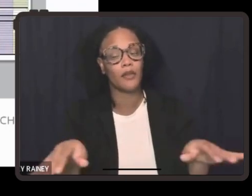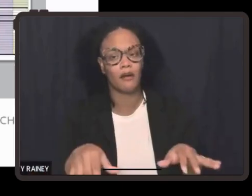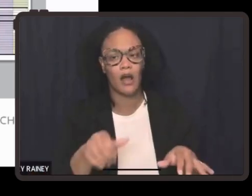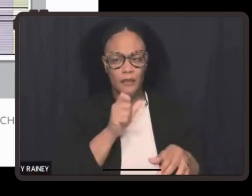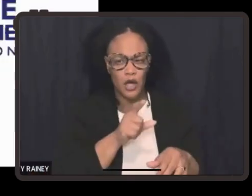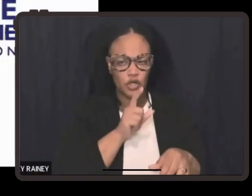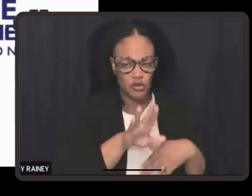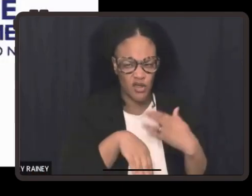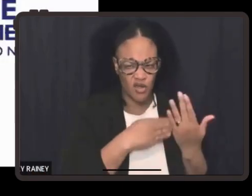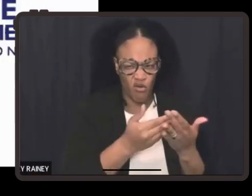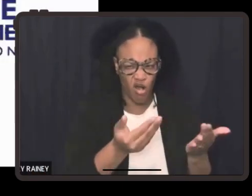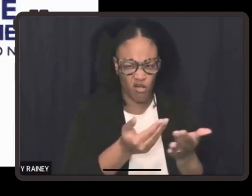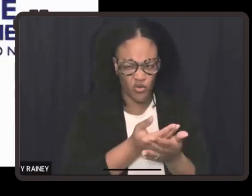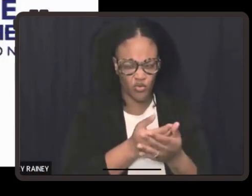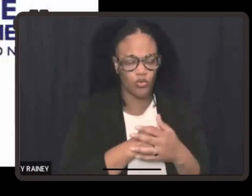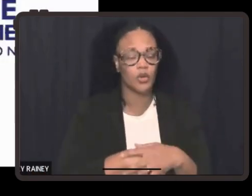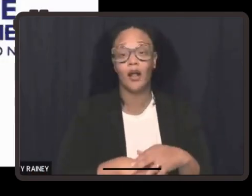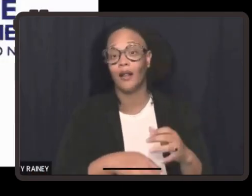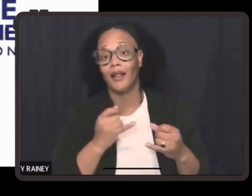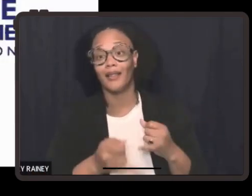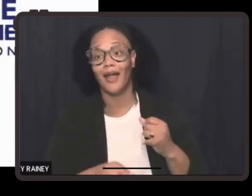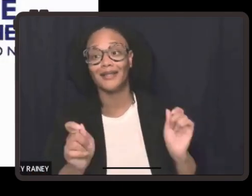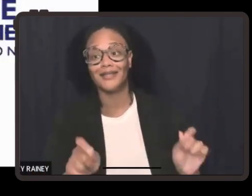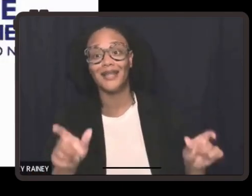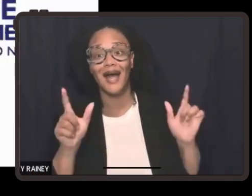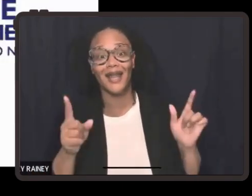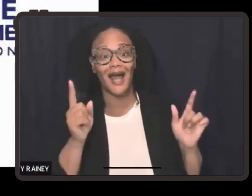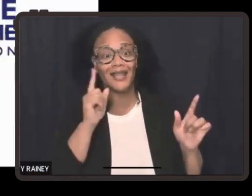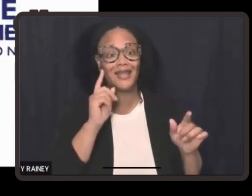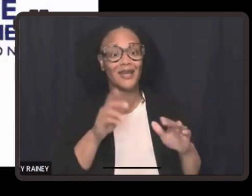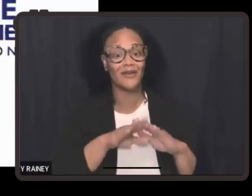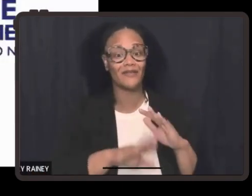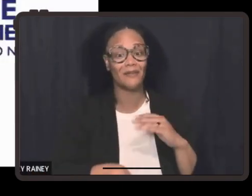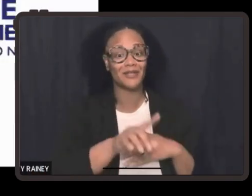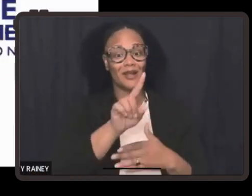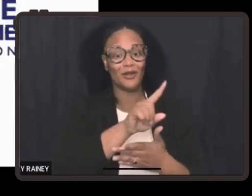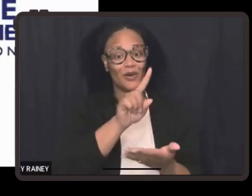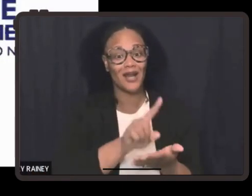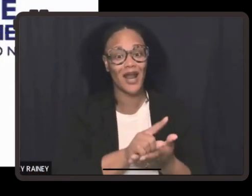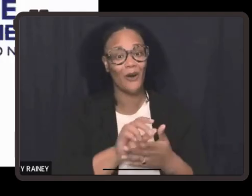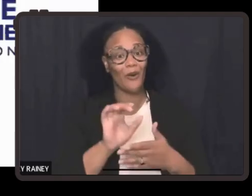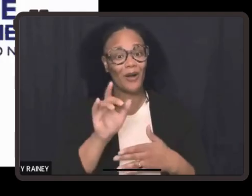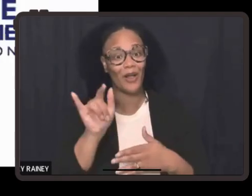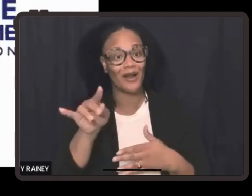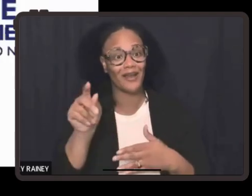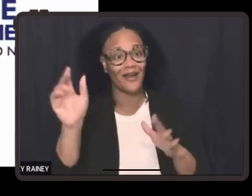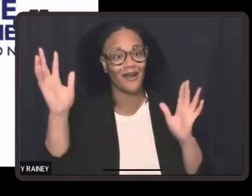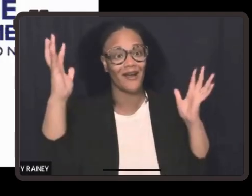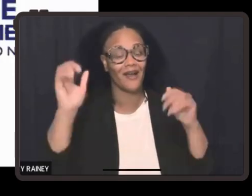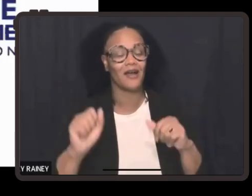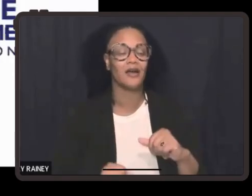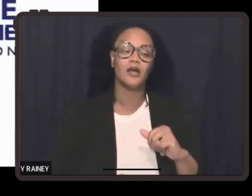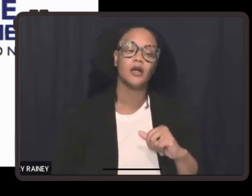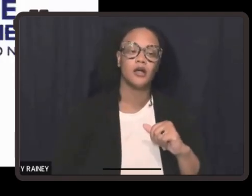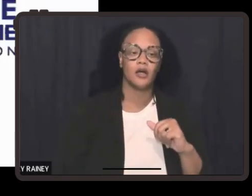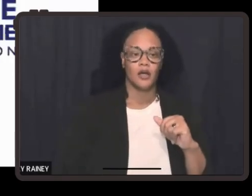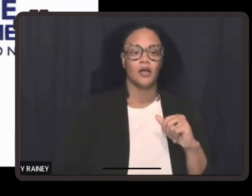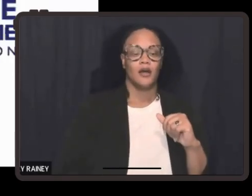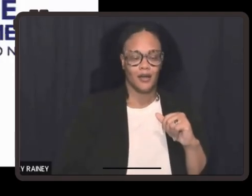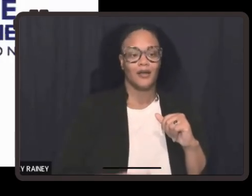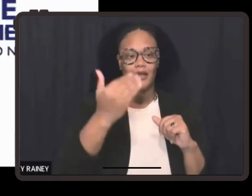last slide, and I think we've kept it under an hour, Claudia. So knowledge